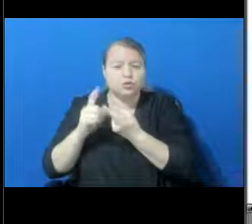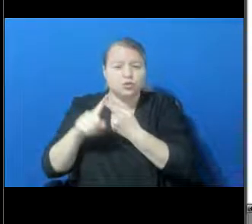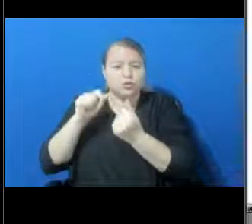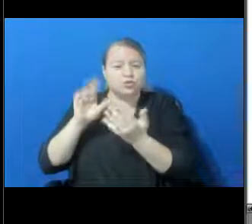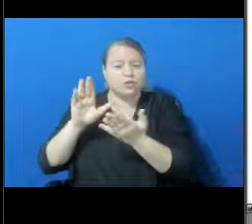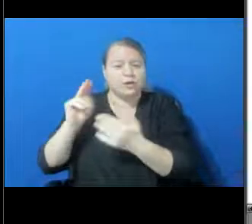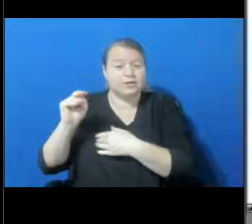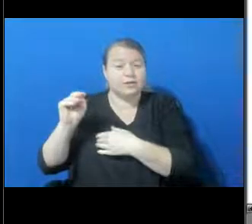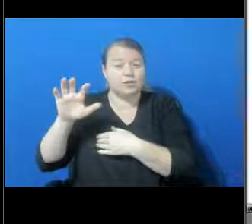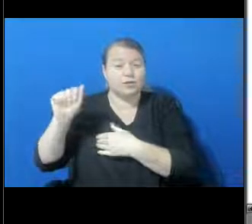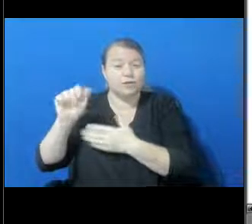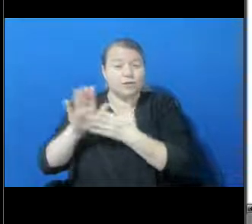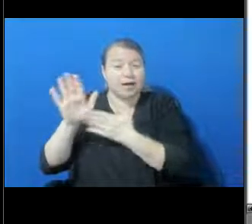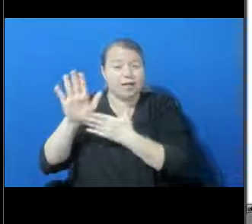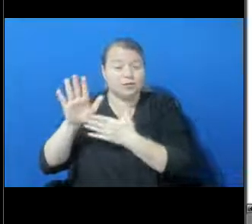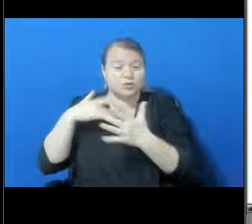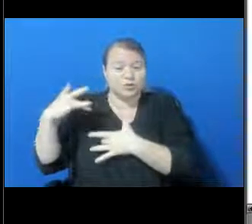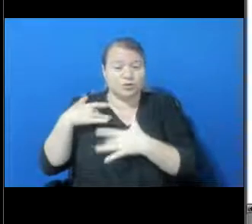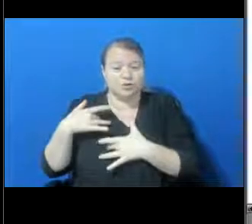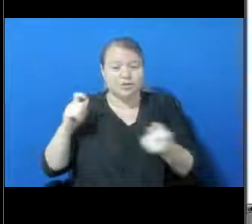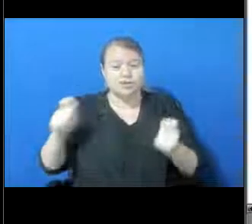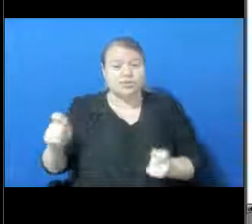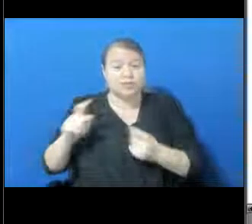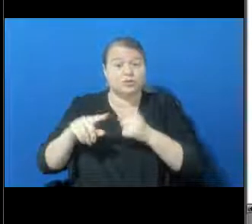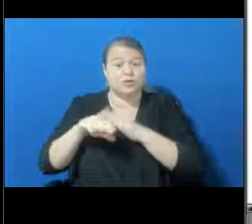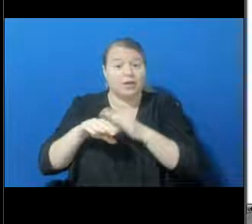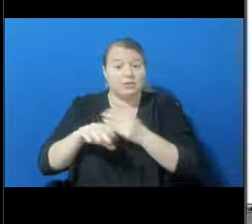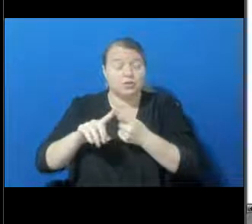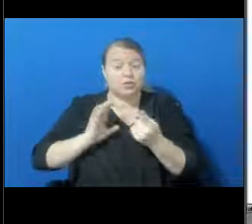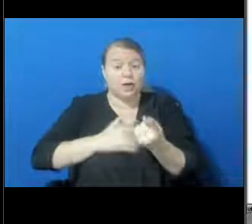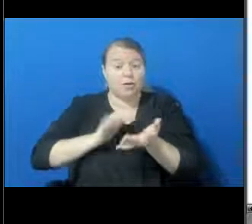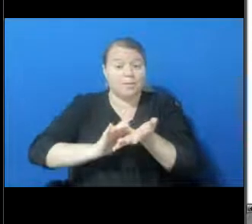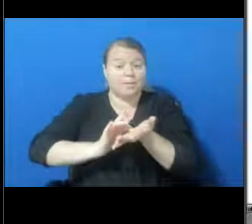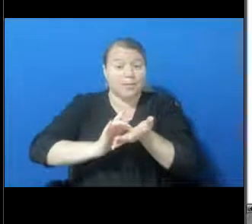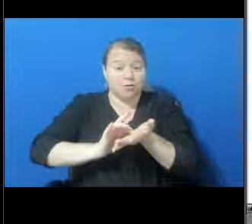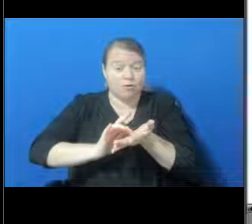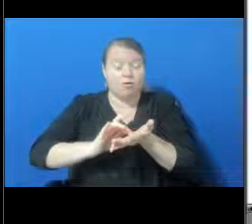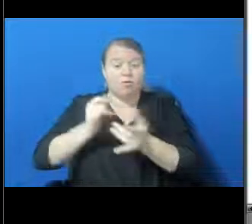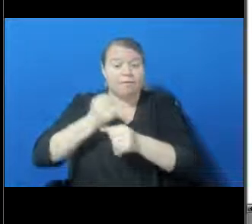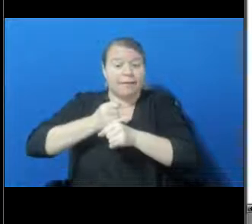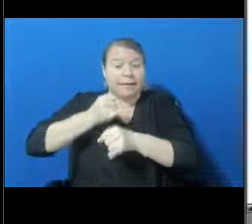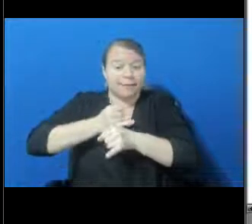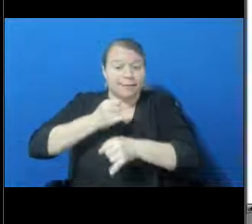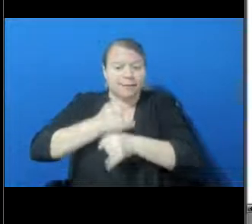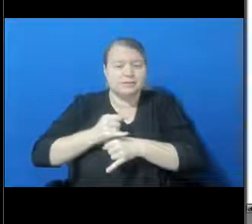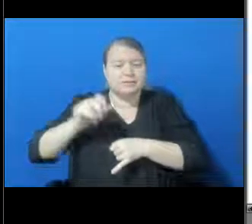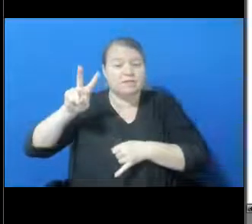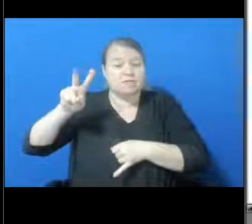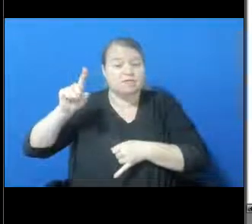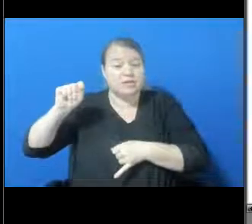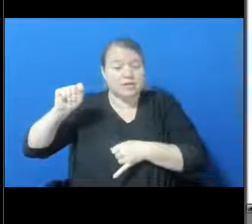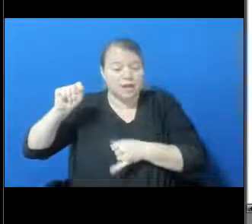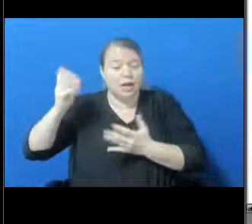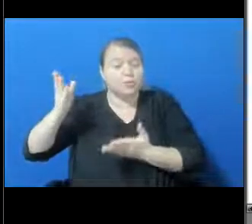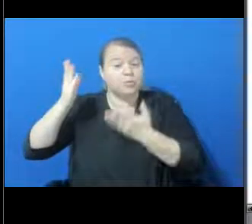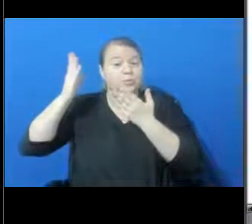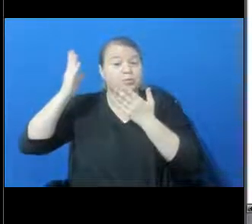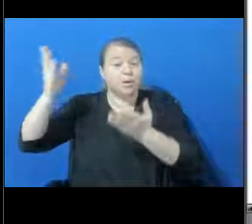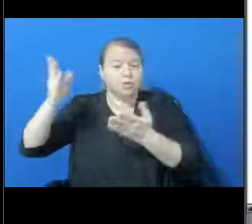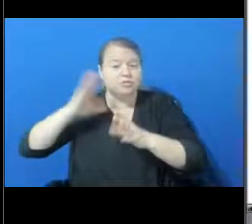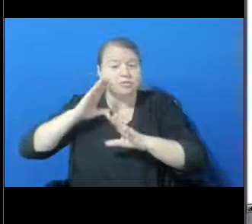The changes to access to our medical education campus, as proposed by VDOT and county staff, meet